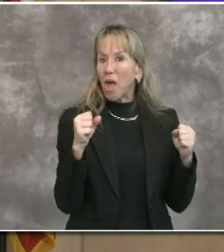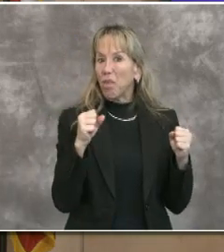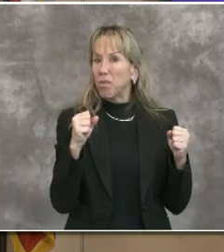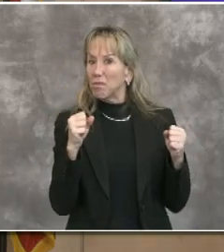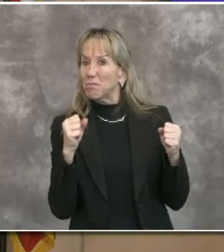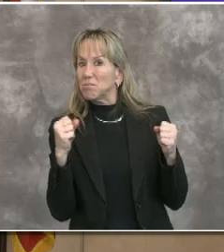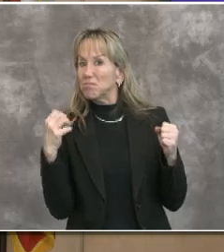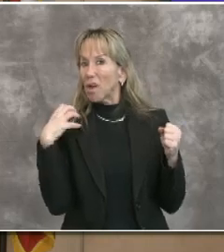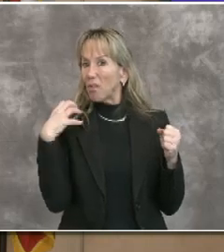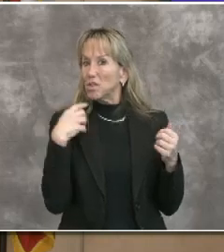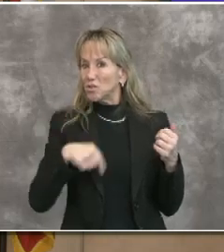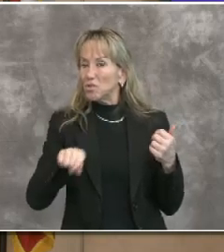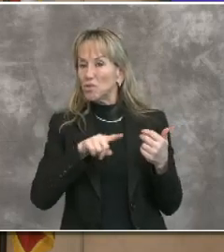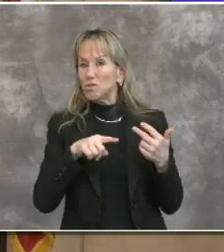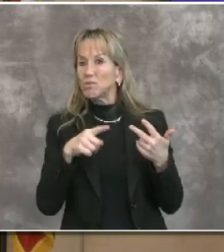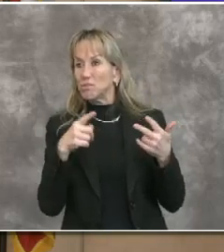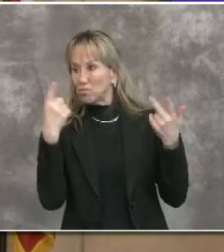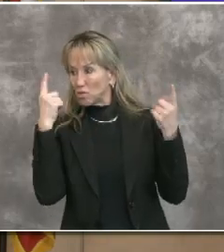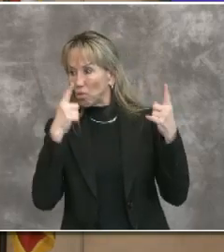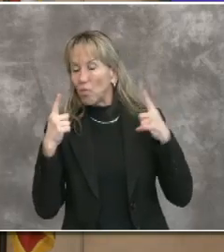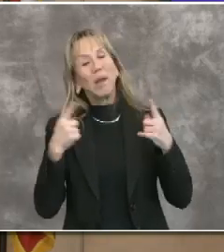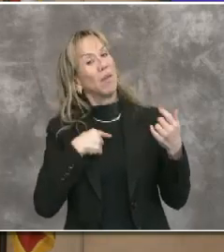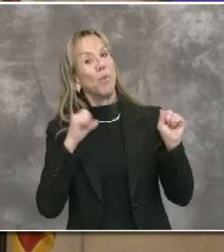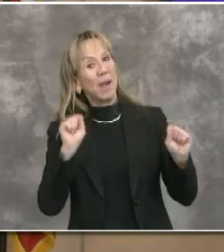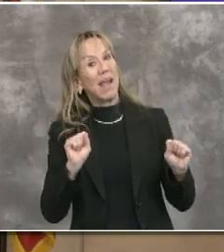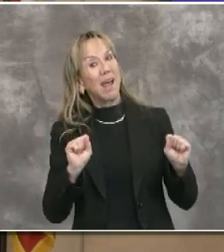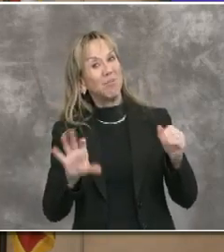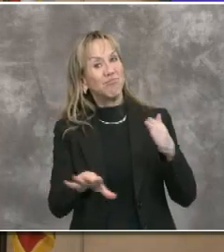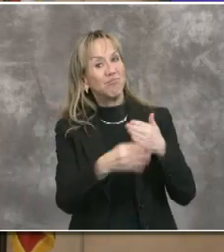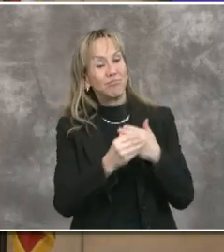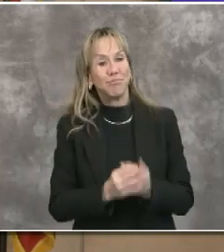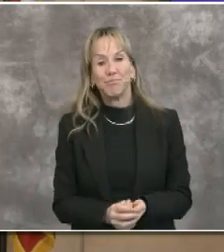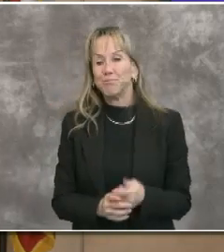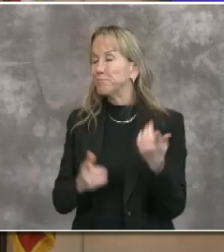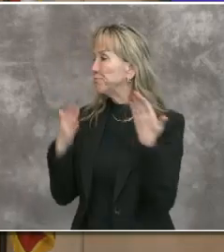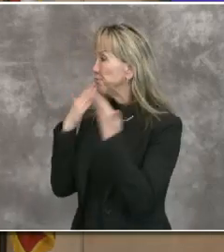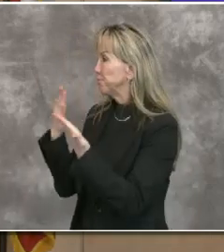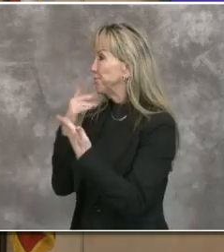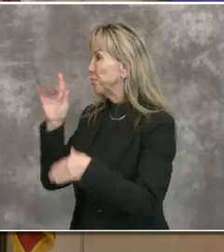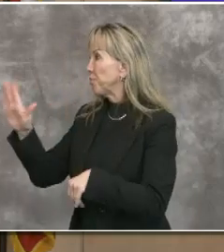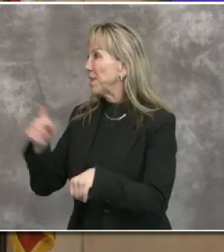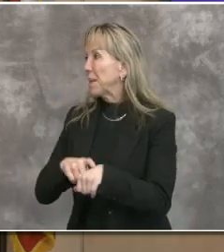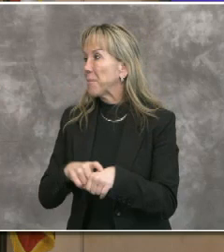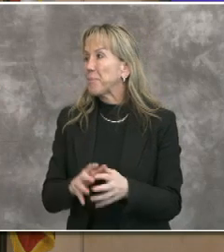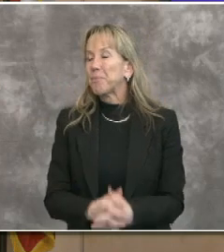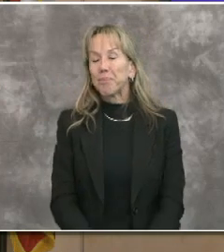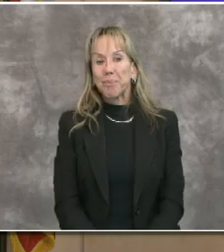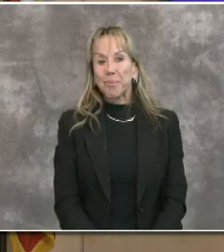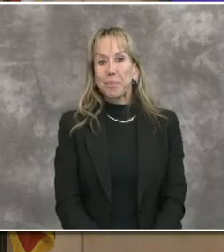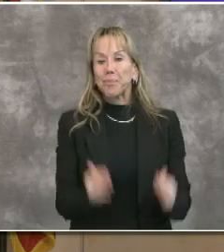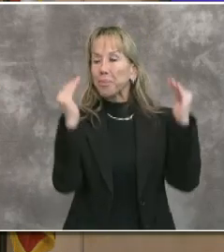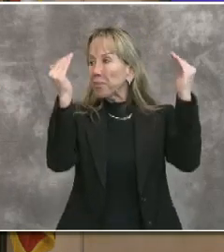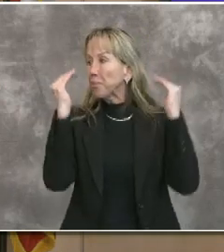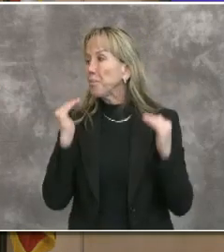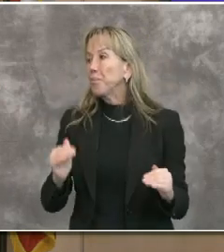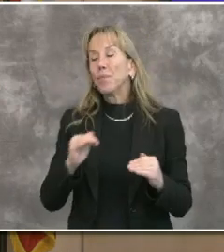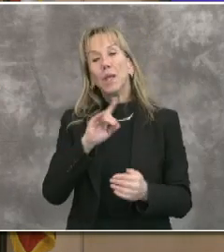Appreciate your time. Next question.